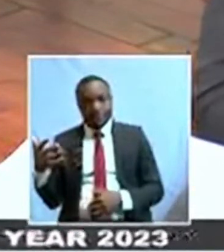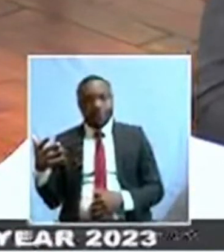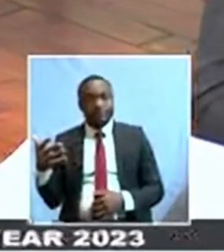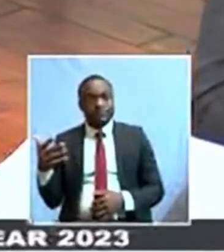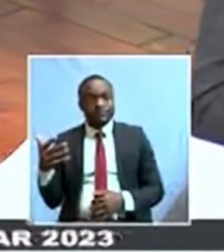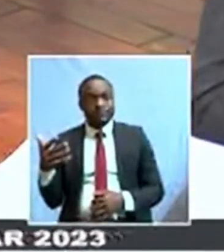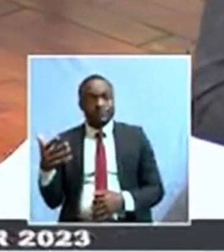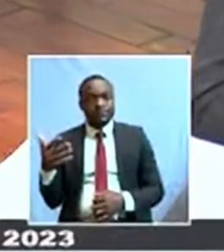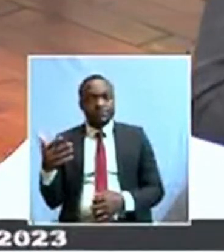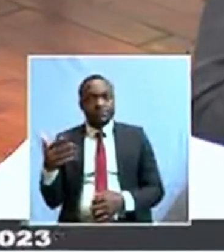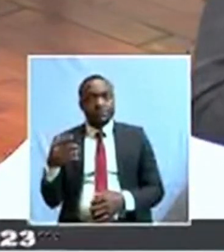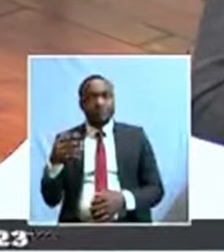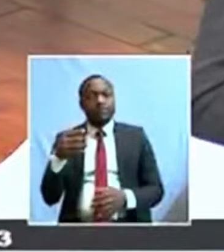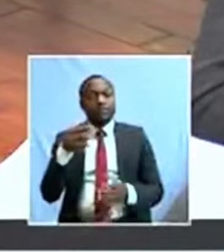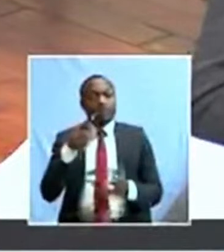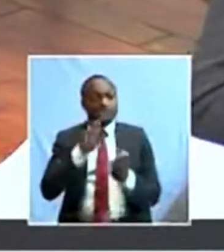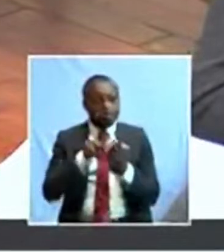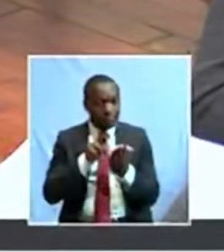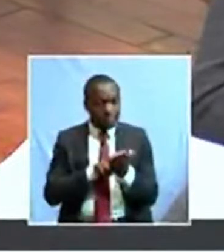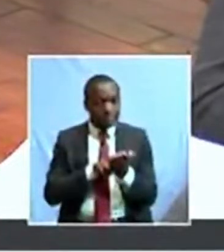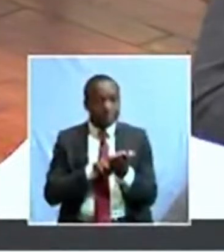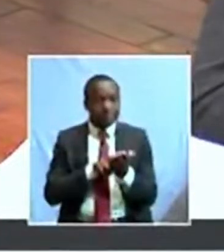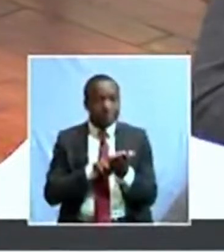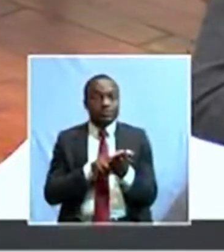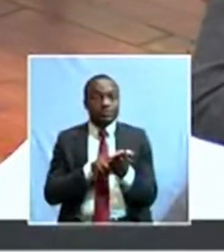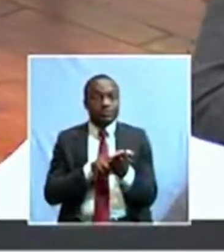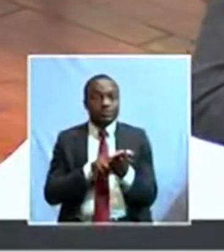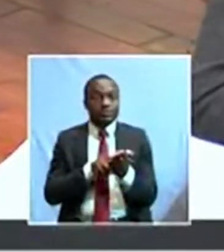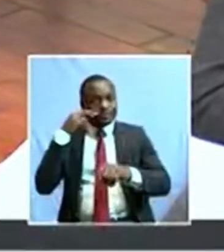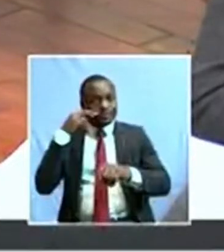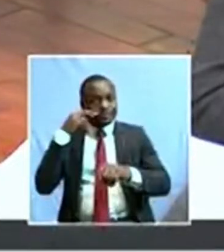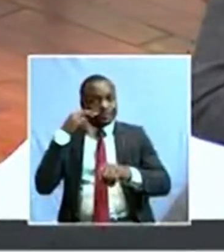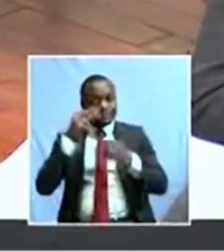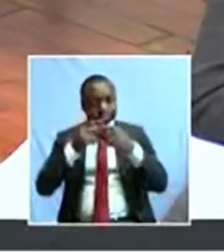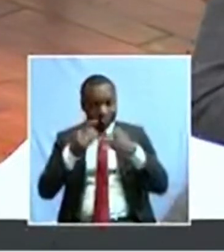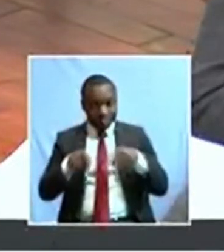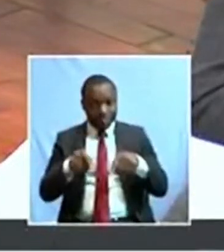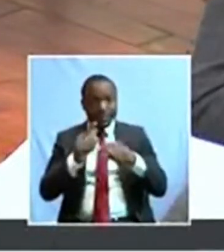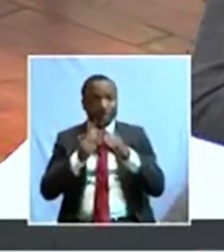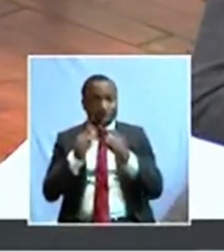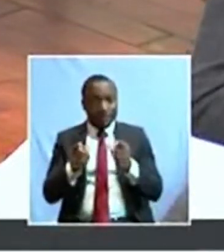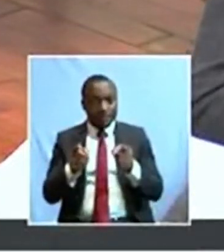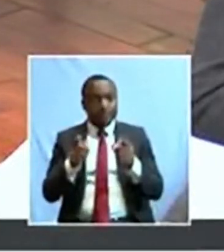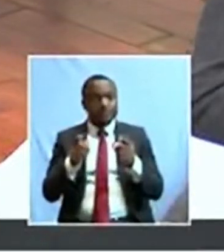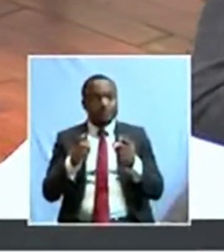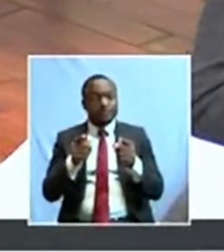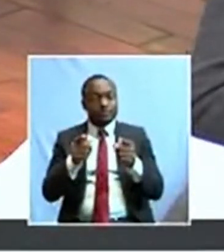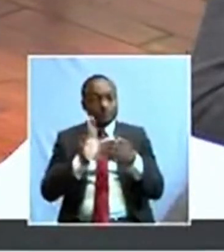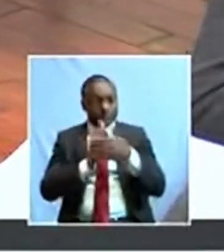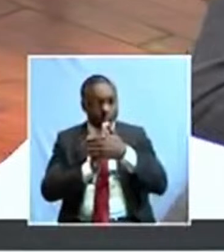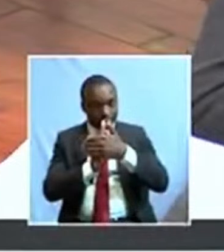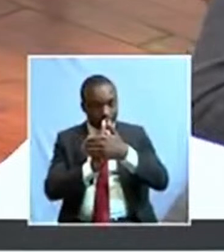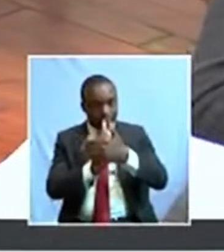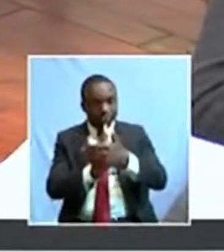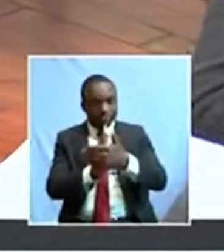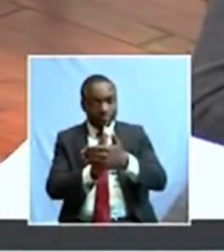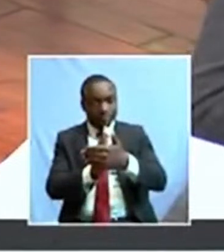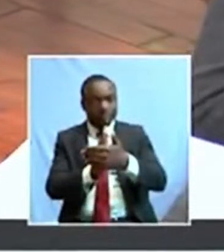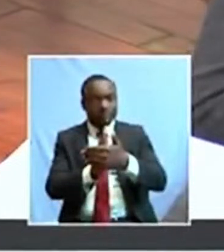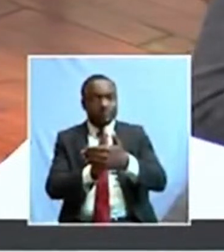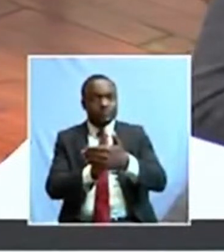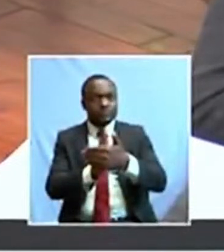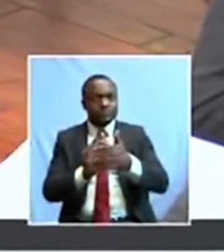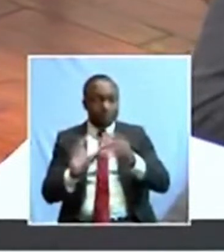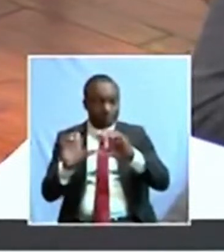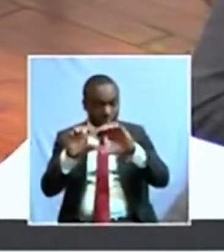were recorded at the time the theft occurred. However, if we are guided to actually